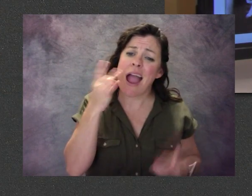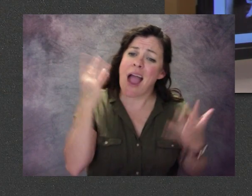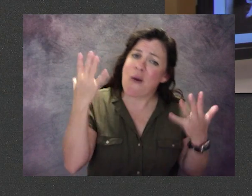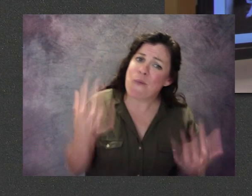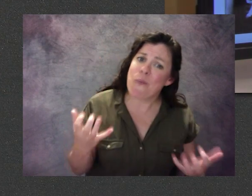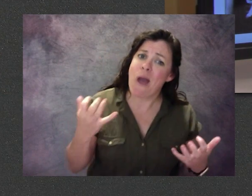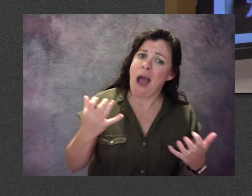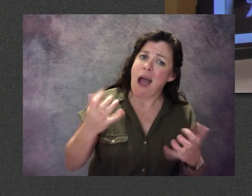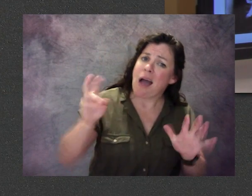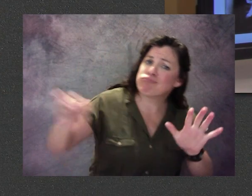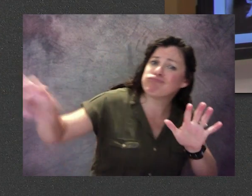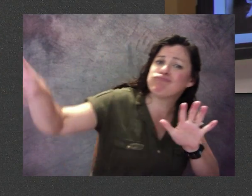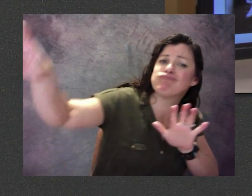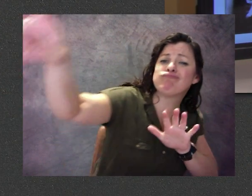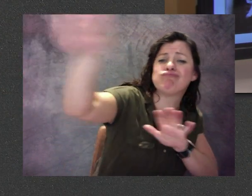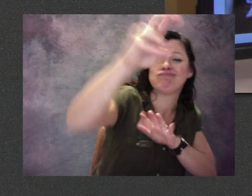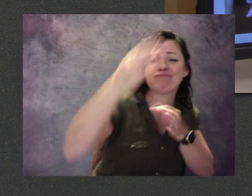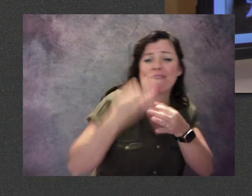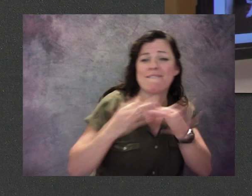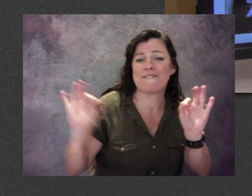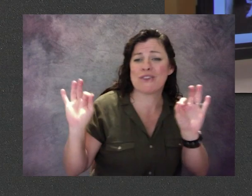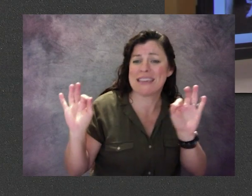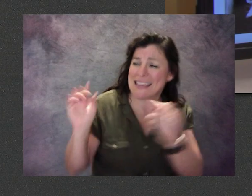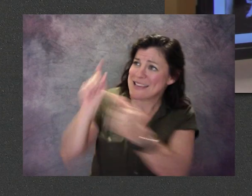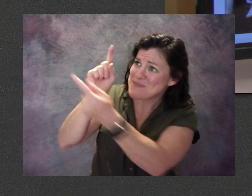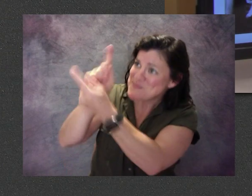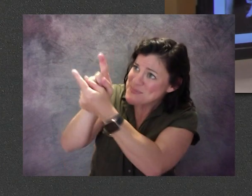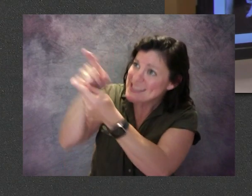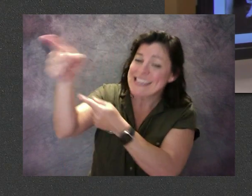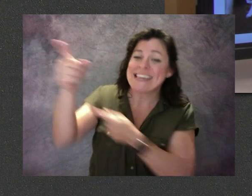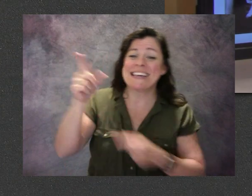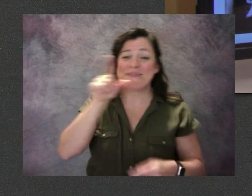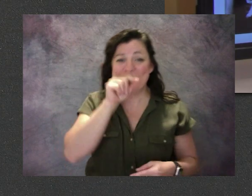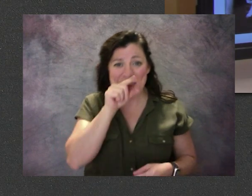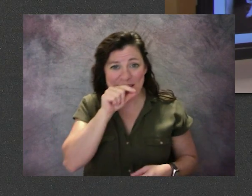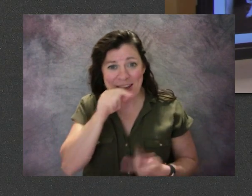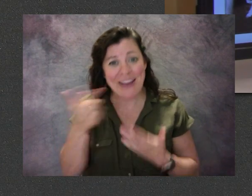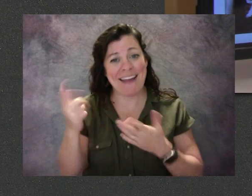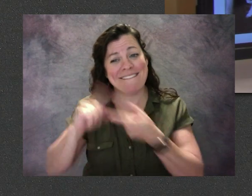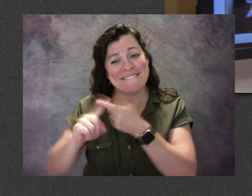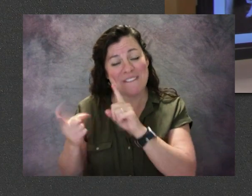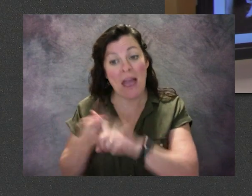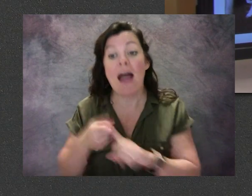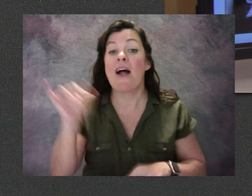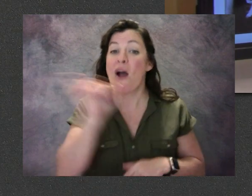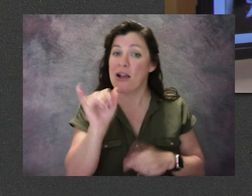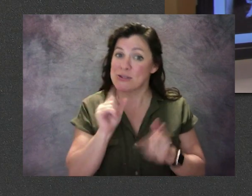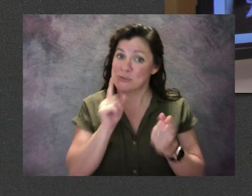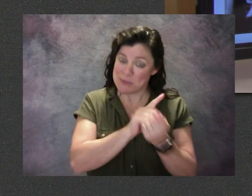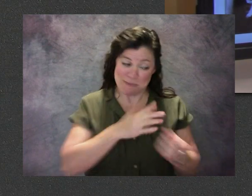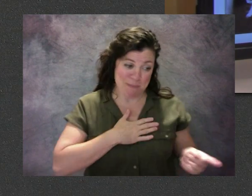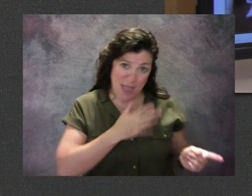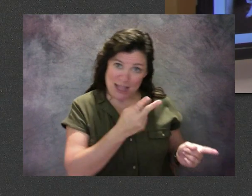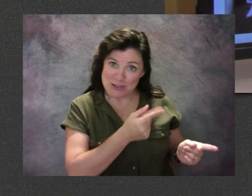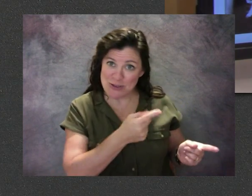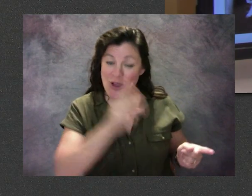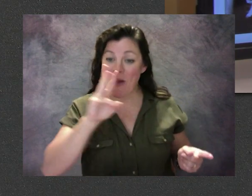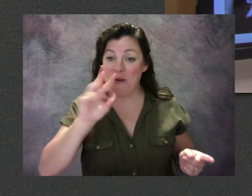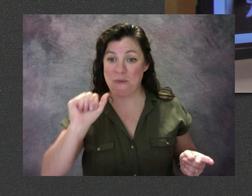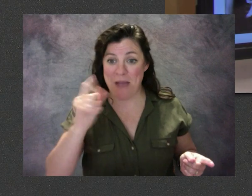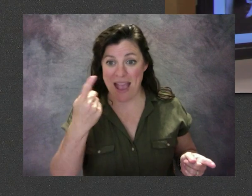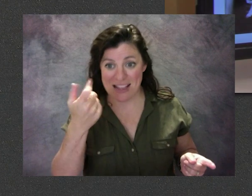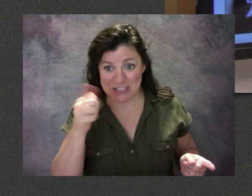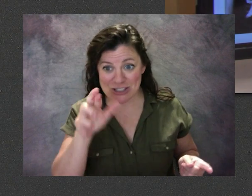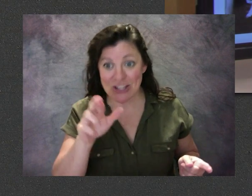saw and met Wagner and learned that even animals and pets are part of your family. They have to do things like you